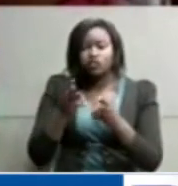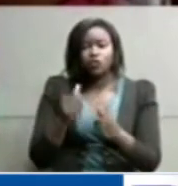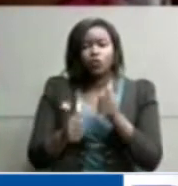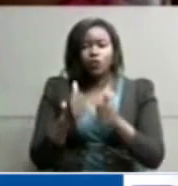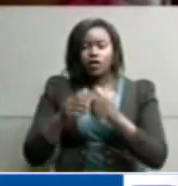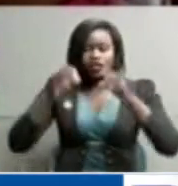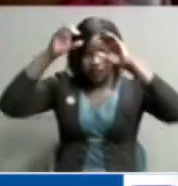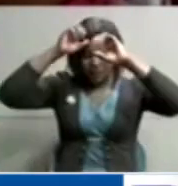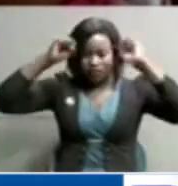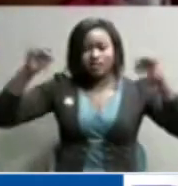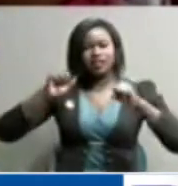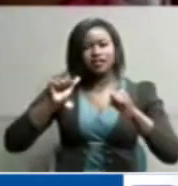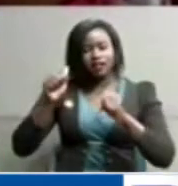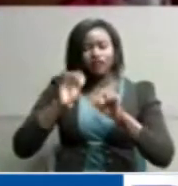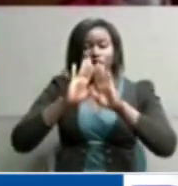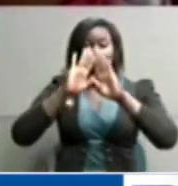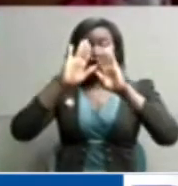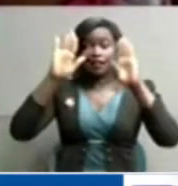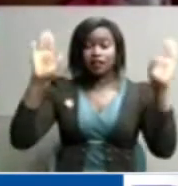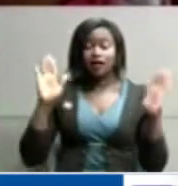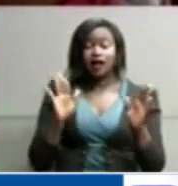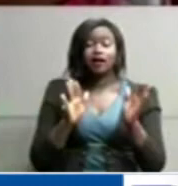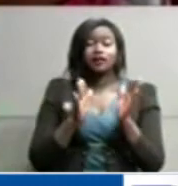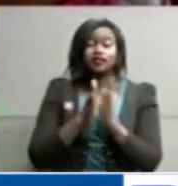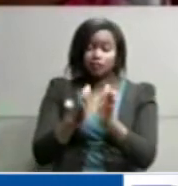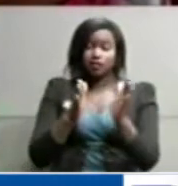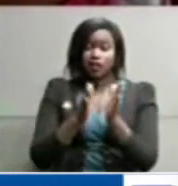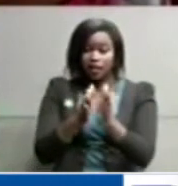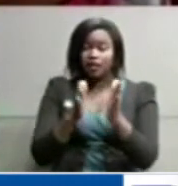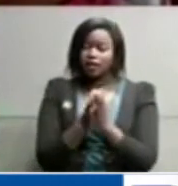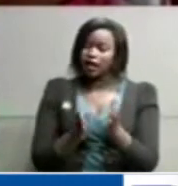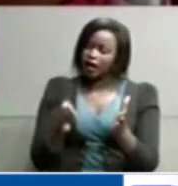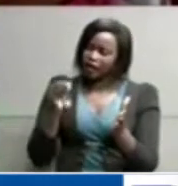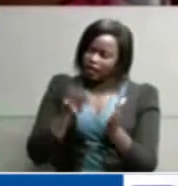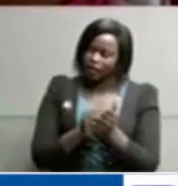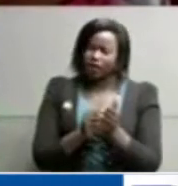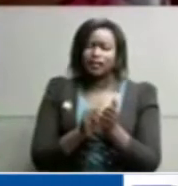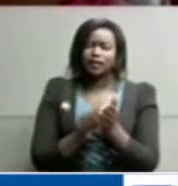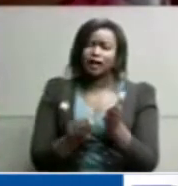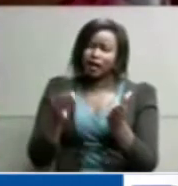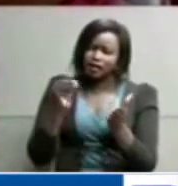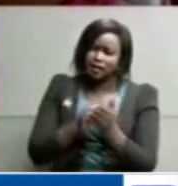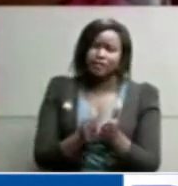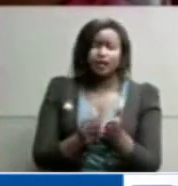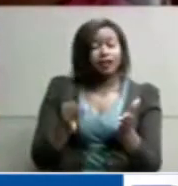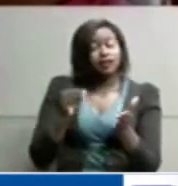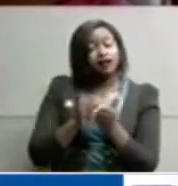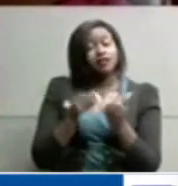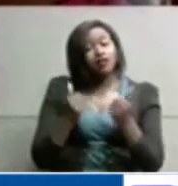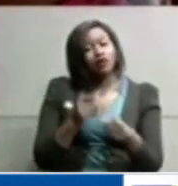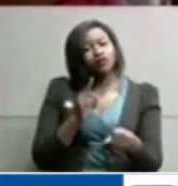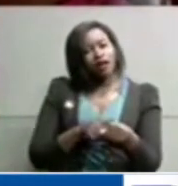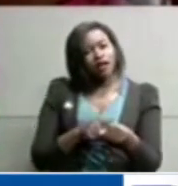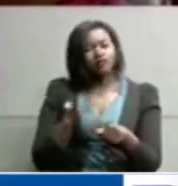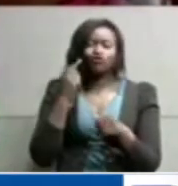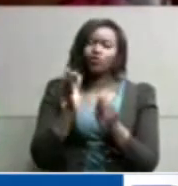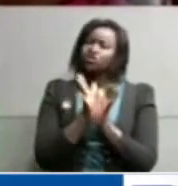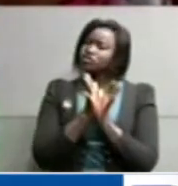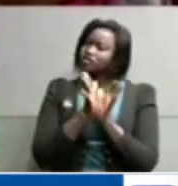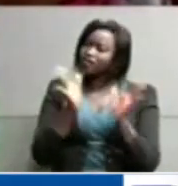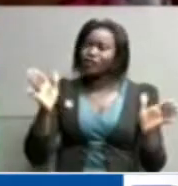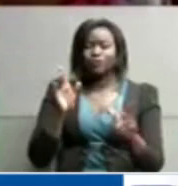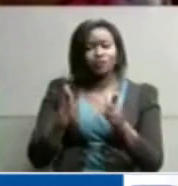has clearly elaborated again and again. It is time for the entire